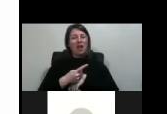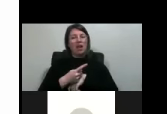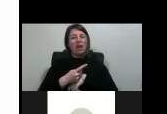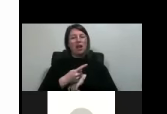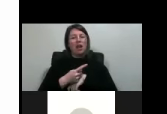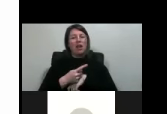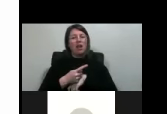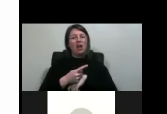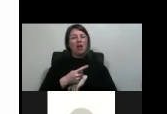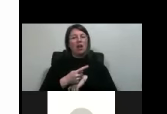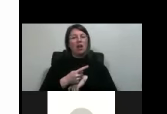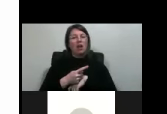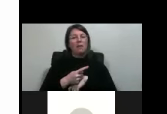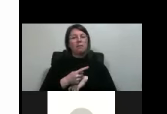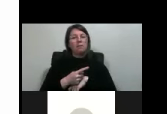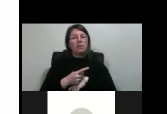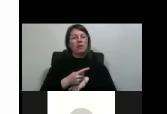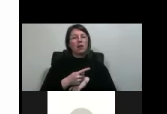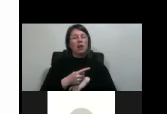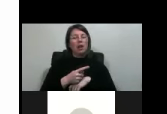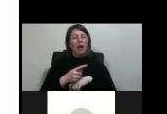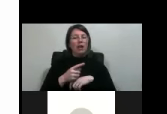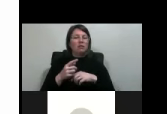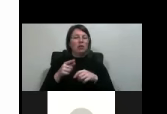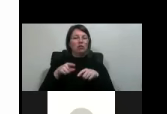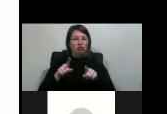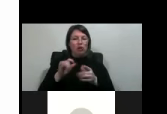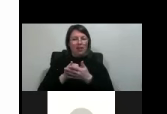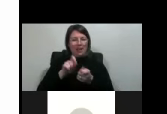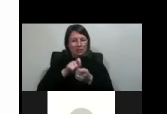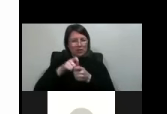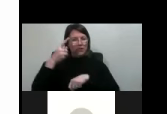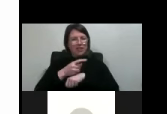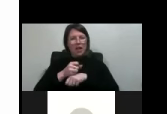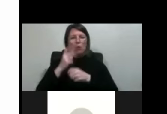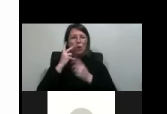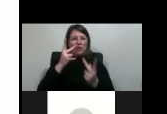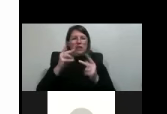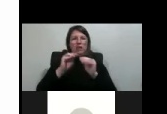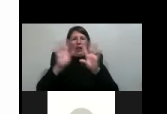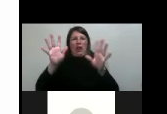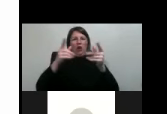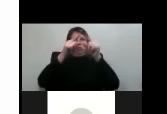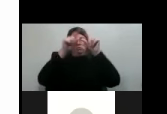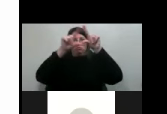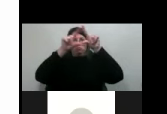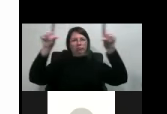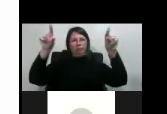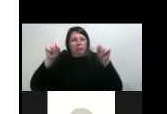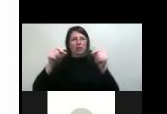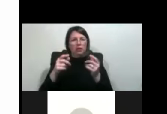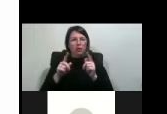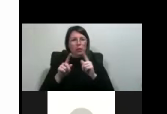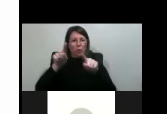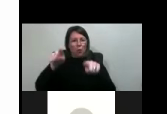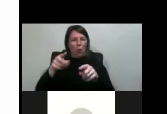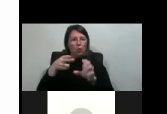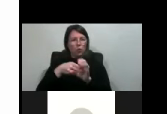flat part of the screen will point you right to the board, so you can live stream it. So I would point you to